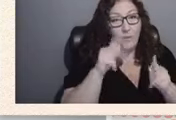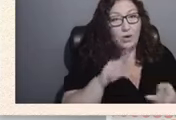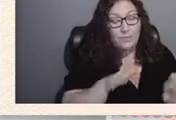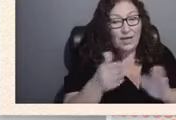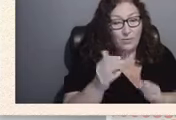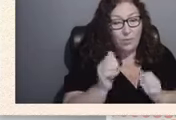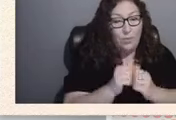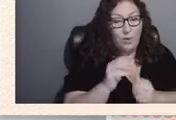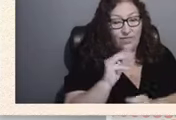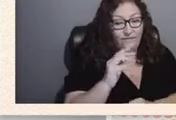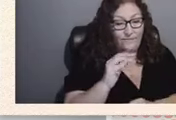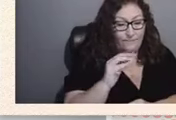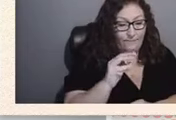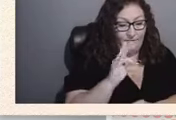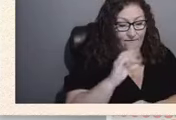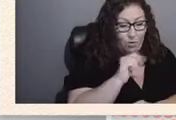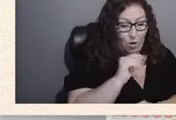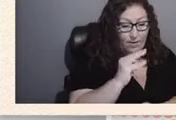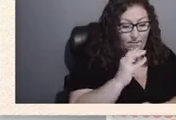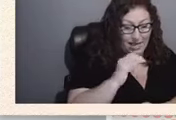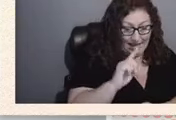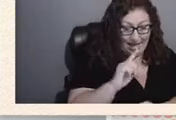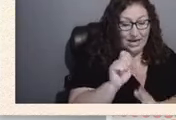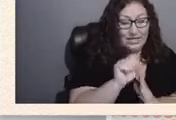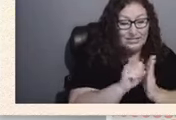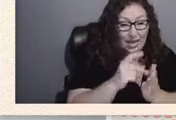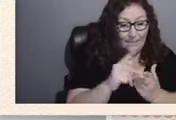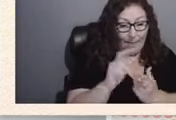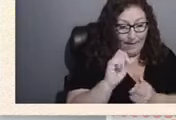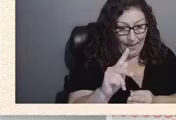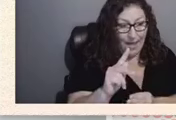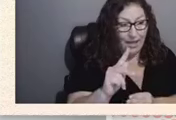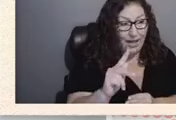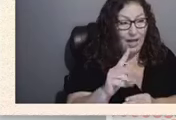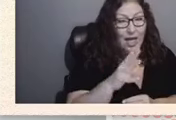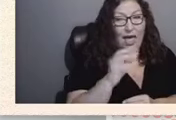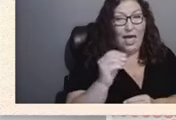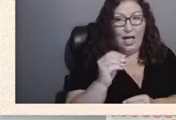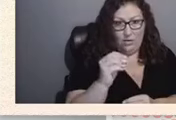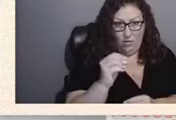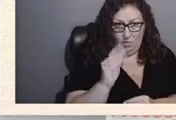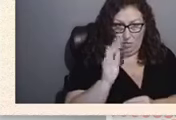estate payback apply and take the money going to the brother?